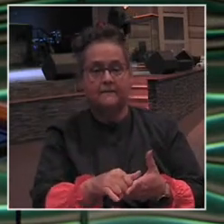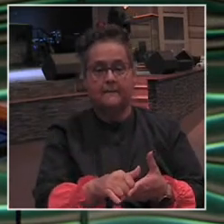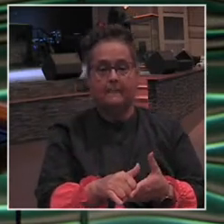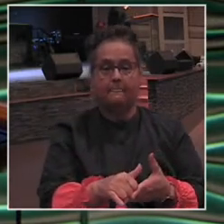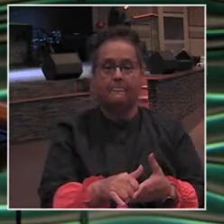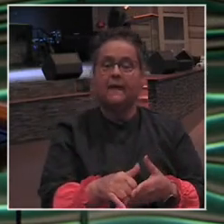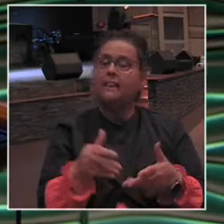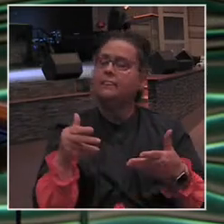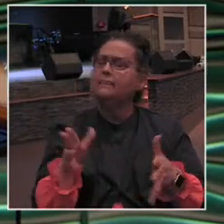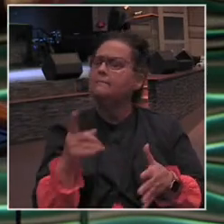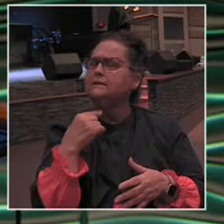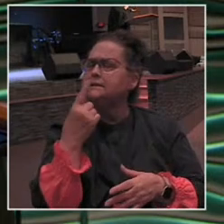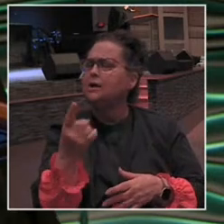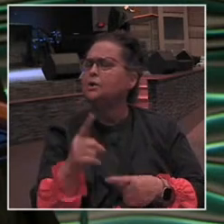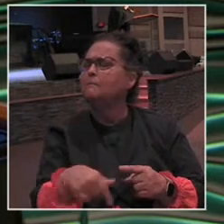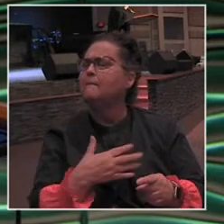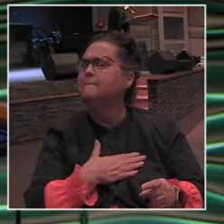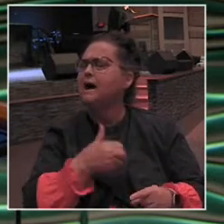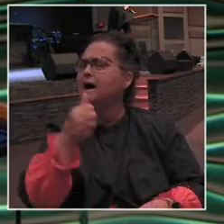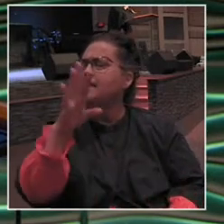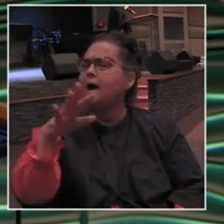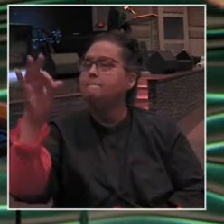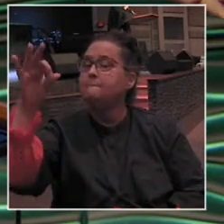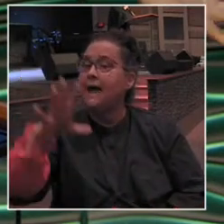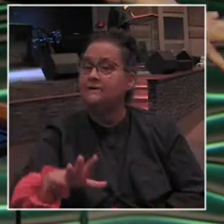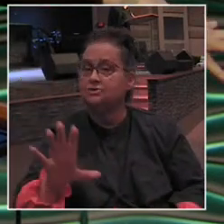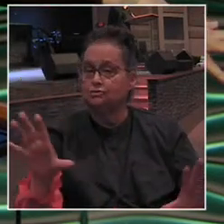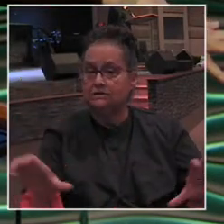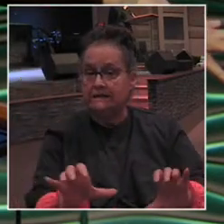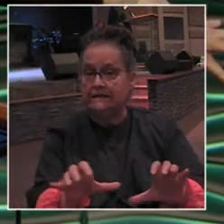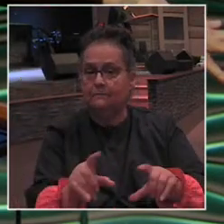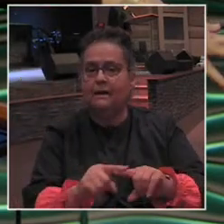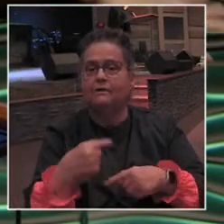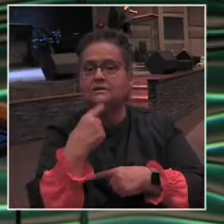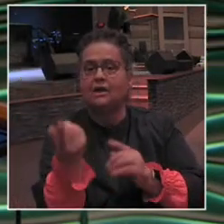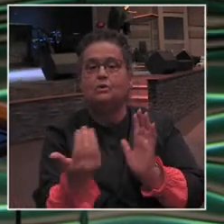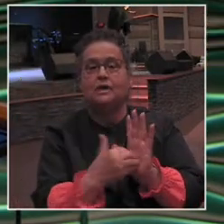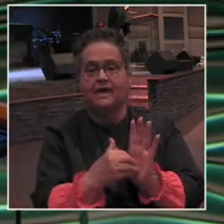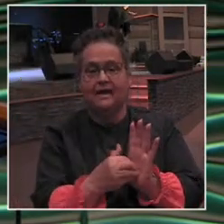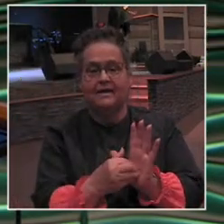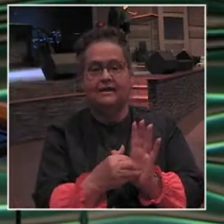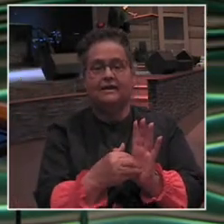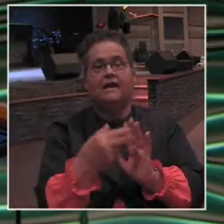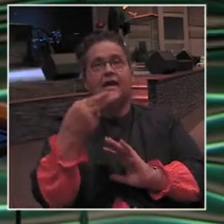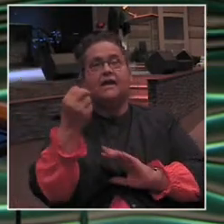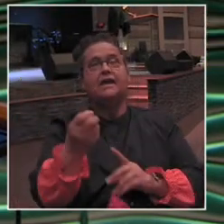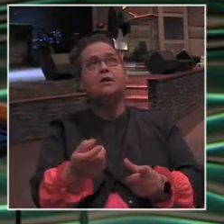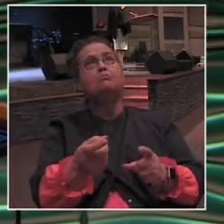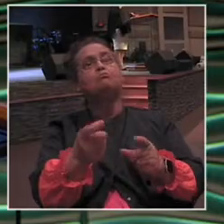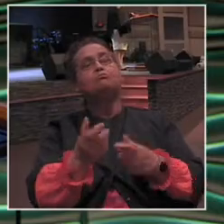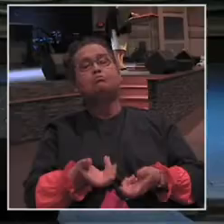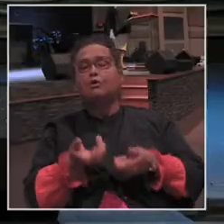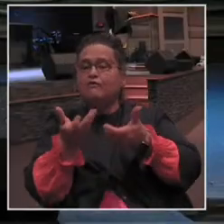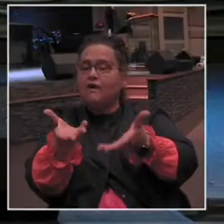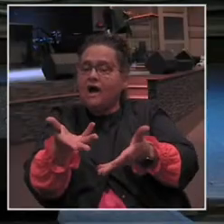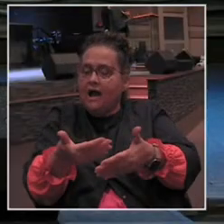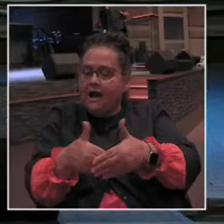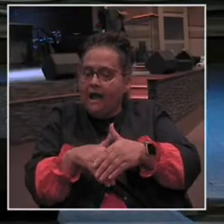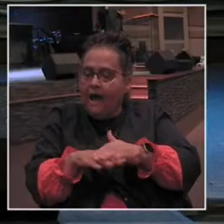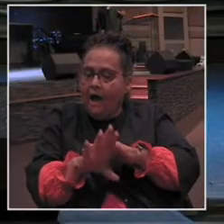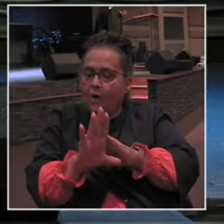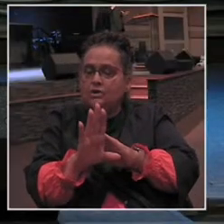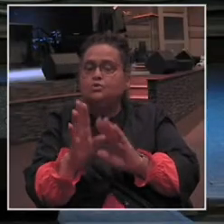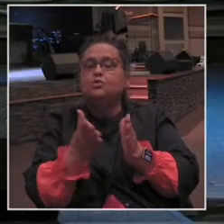let me tell you about my God. Pastor already did it today, but I'm going to tell you again. He provided a way for you to get into the boat and